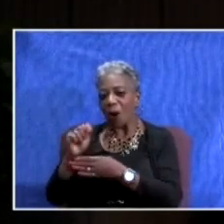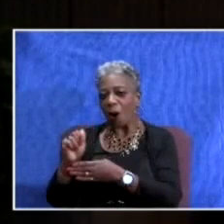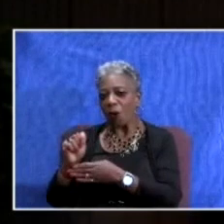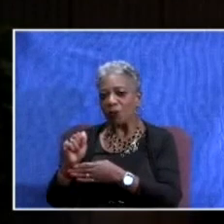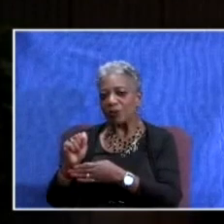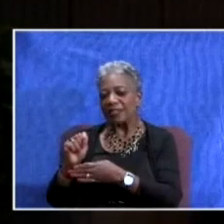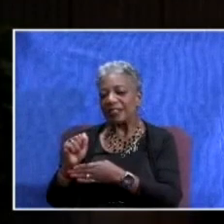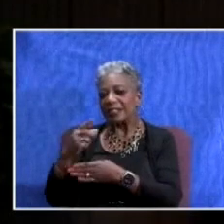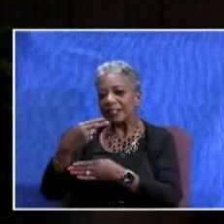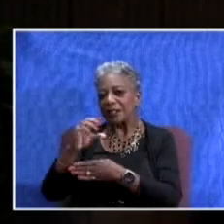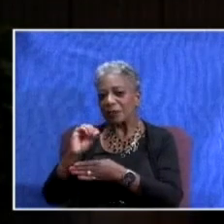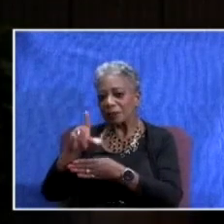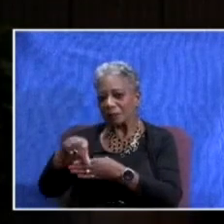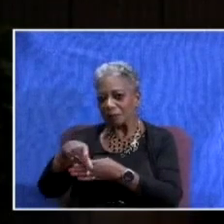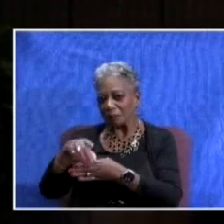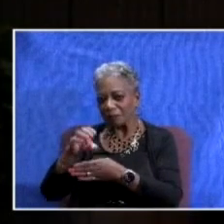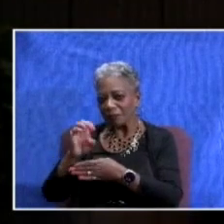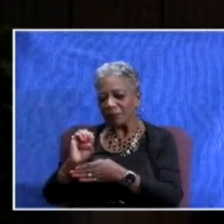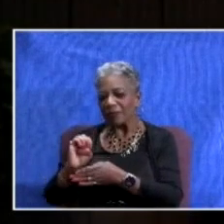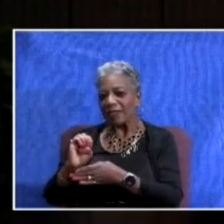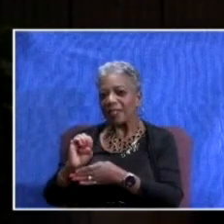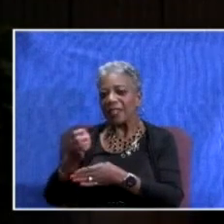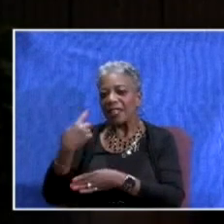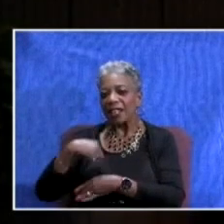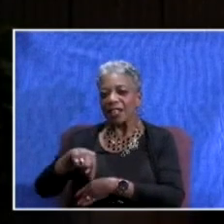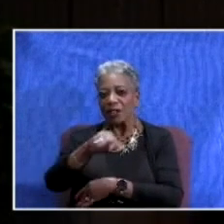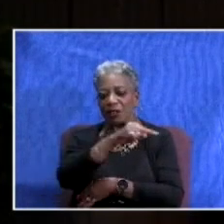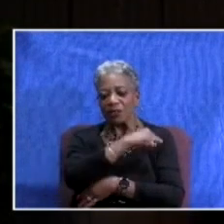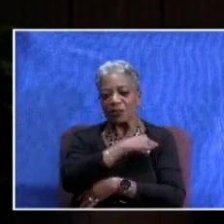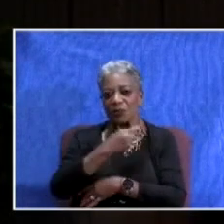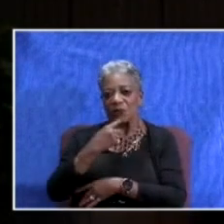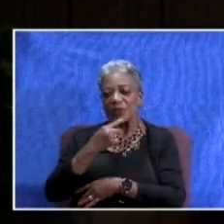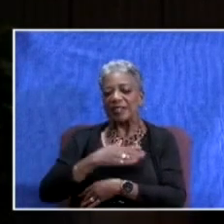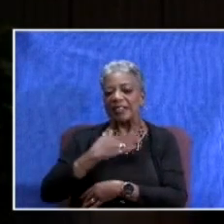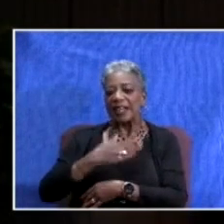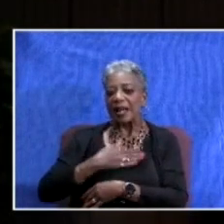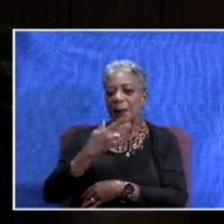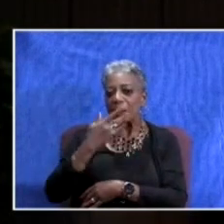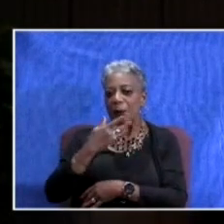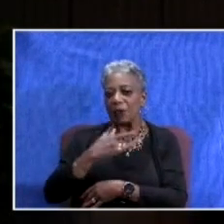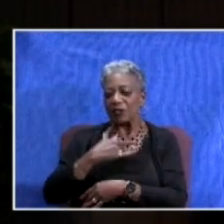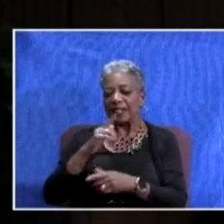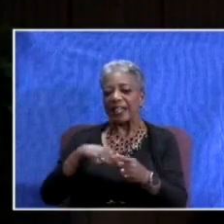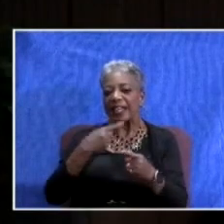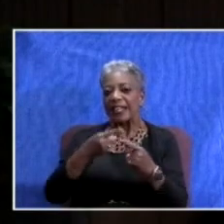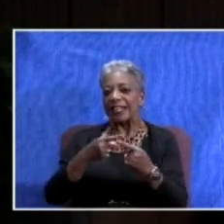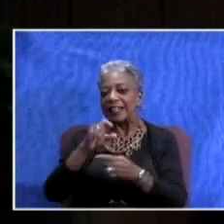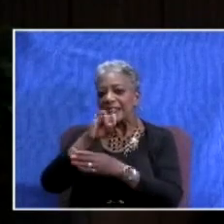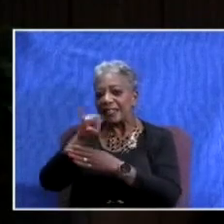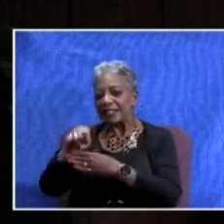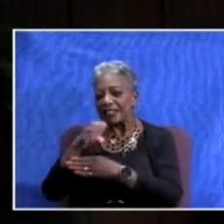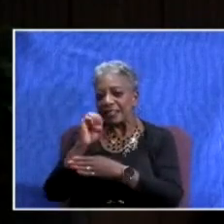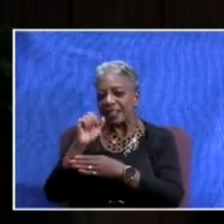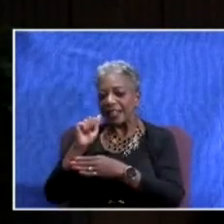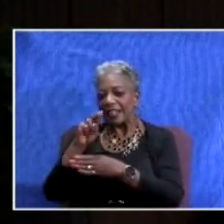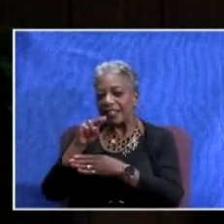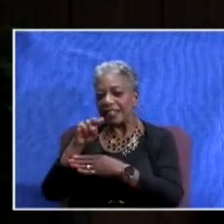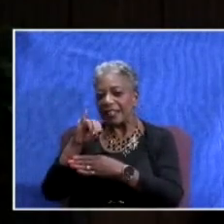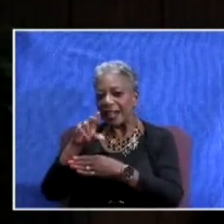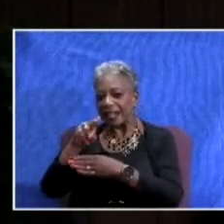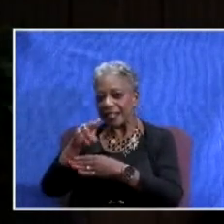Hope is a woman of hope. Praying for you. Happy birthday. And Janine Lynette, happy birthday. Happy anniversary to